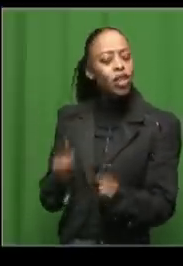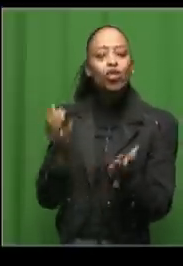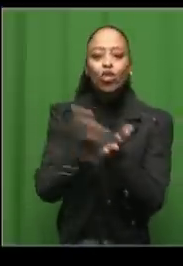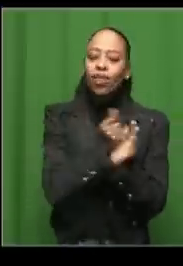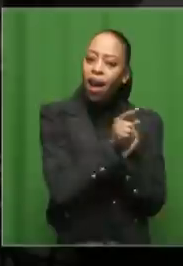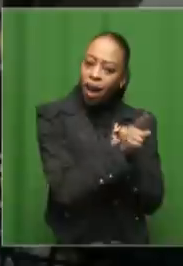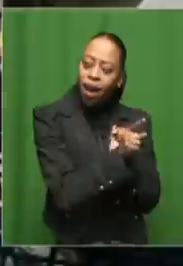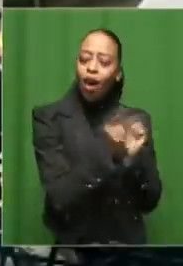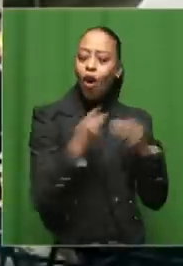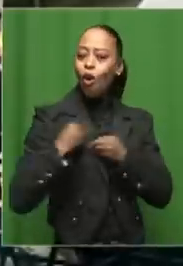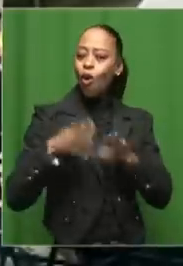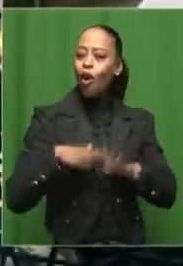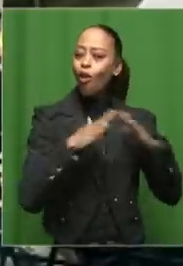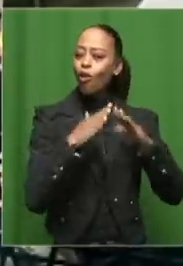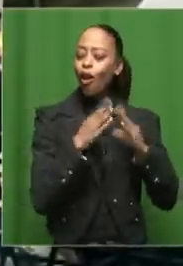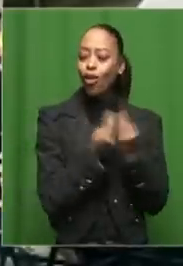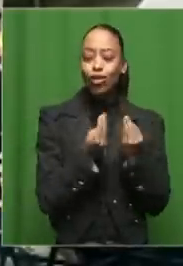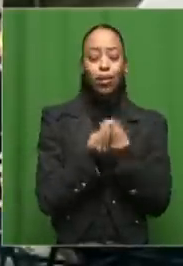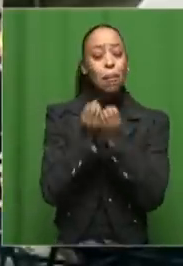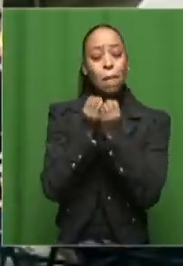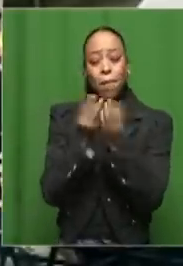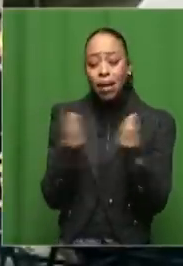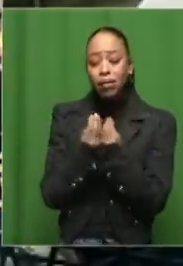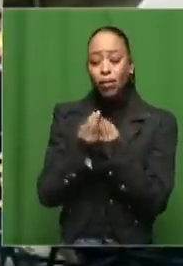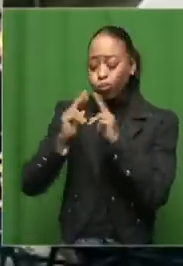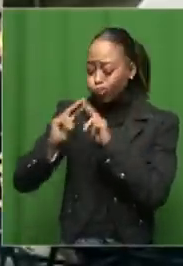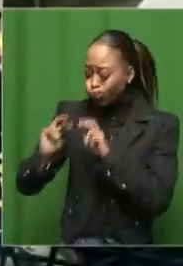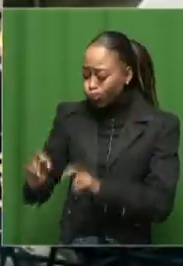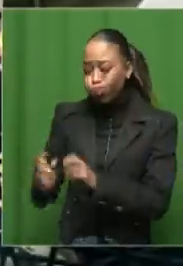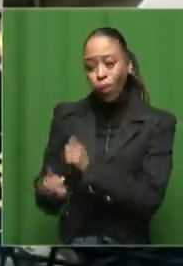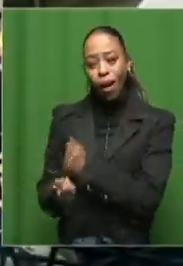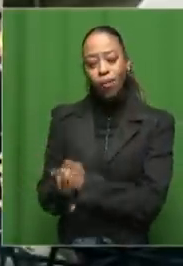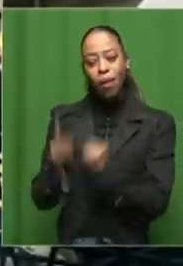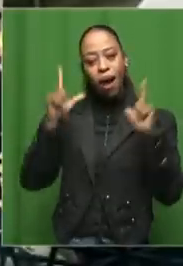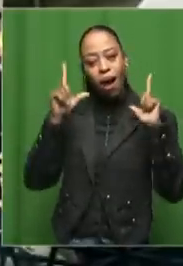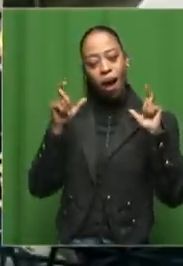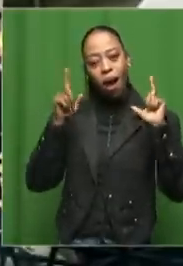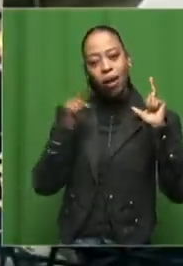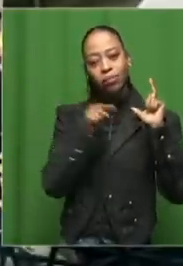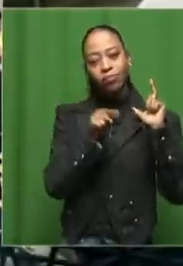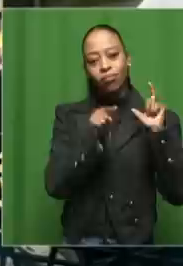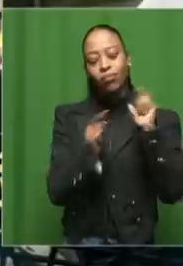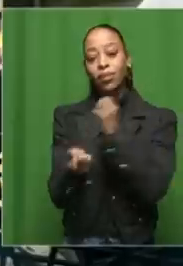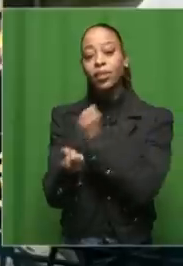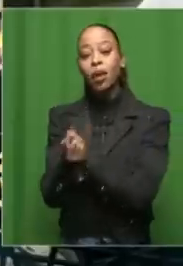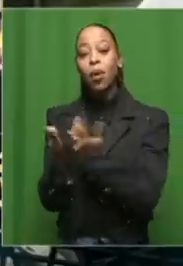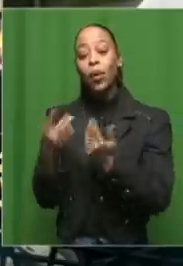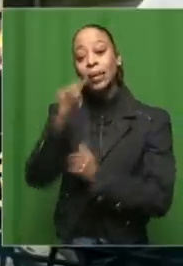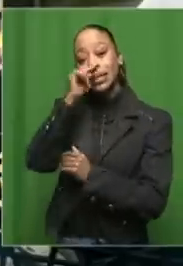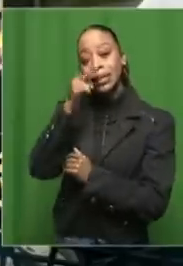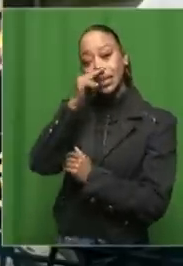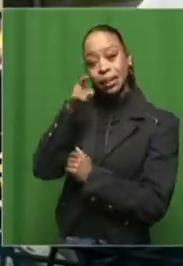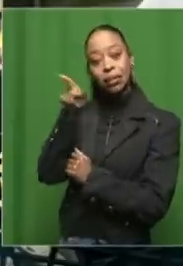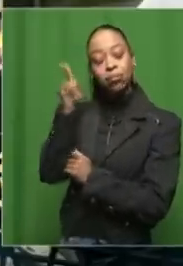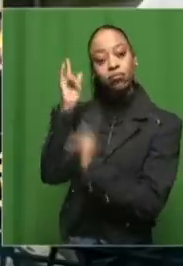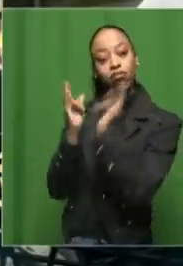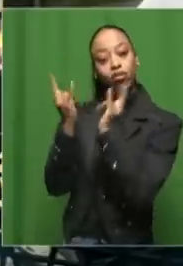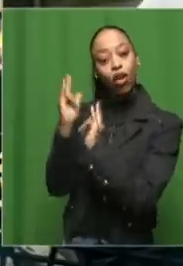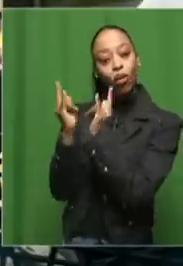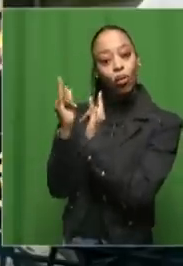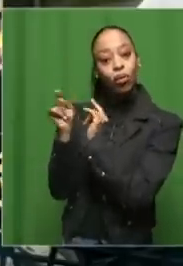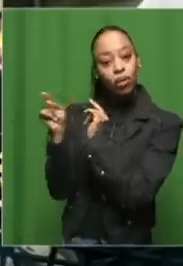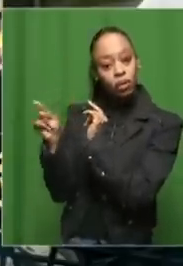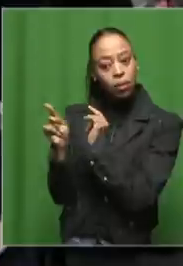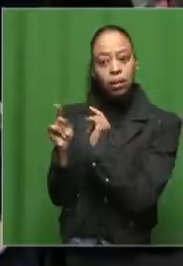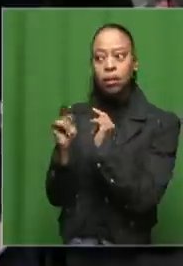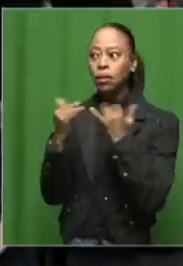And there's lots of investigations coming out. And, you know, that's that picture that was taken in Sandton City. And this is what